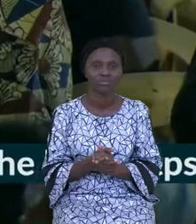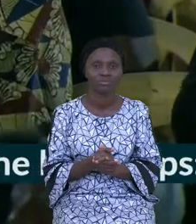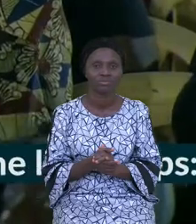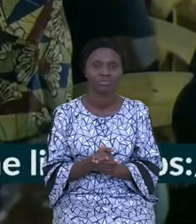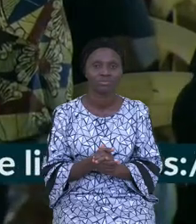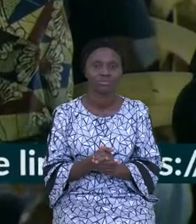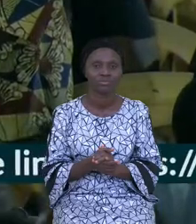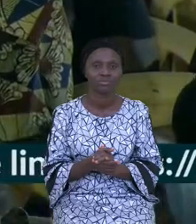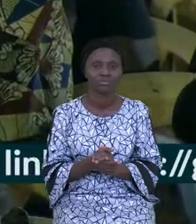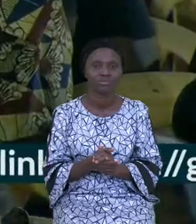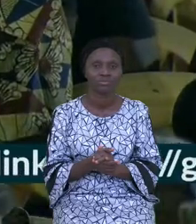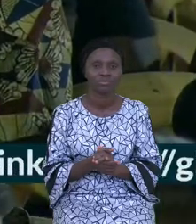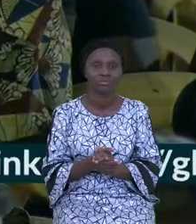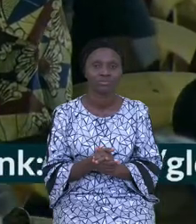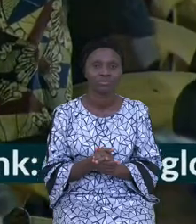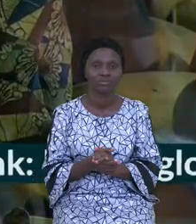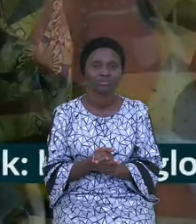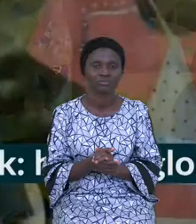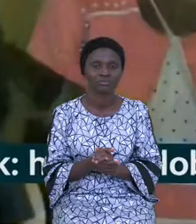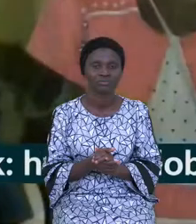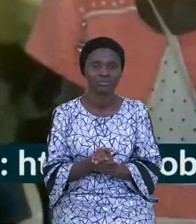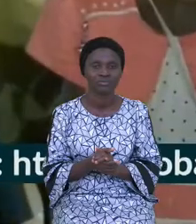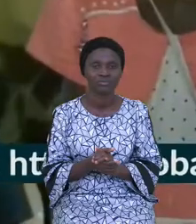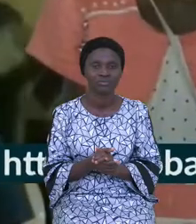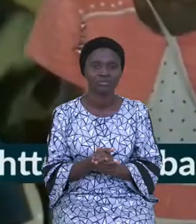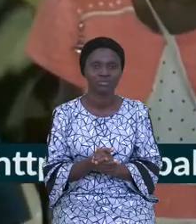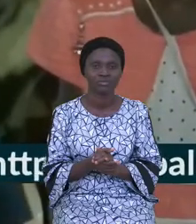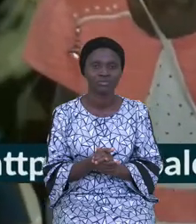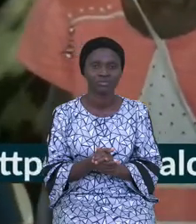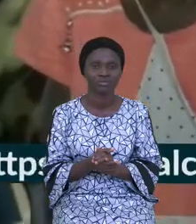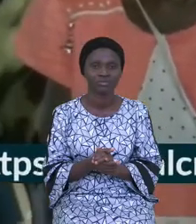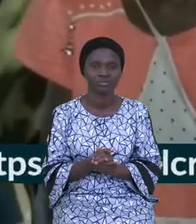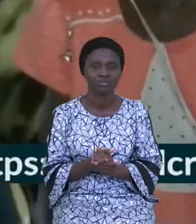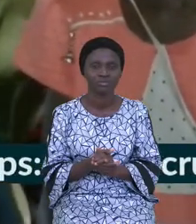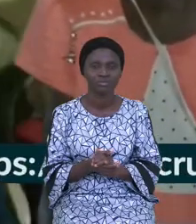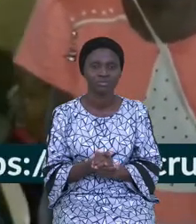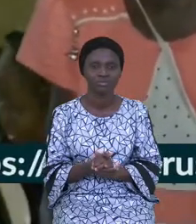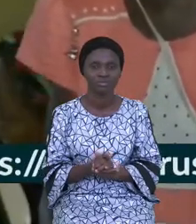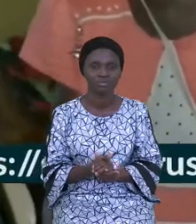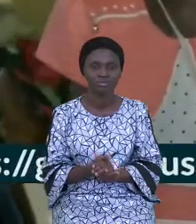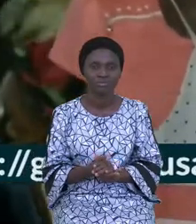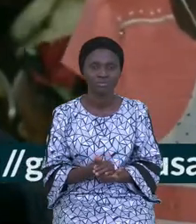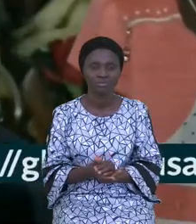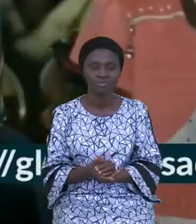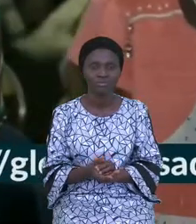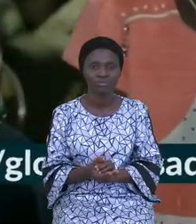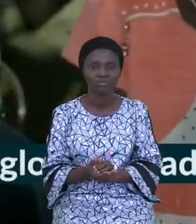address, phone number. In the names, put even the real name